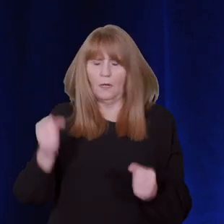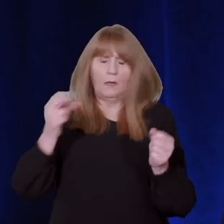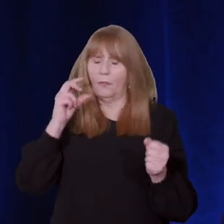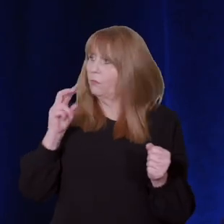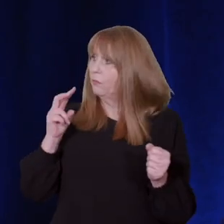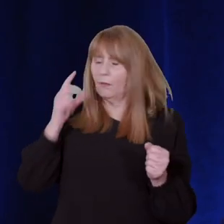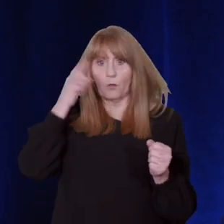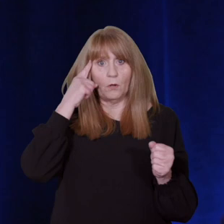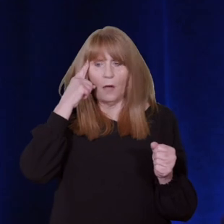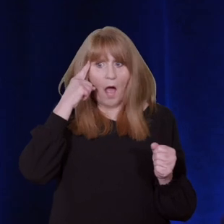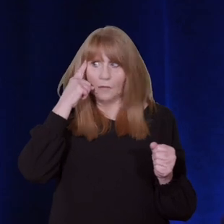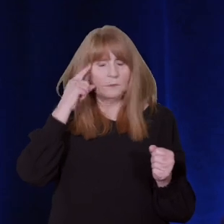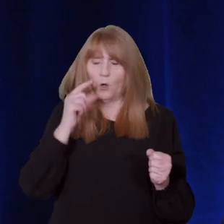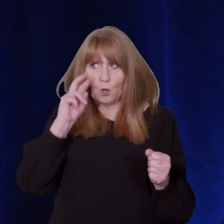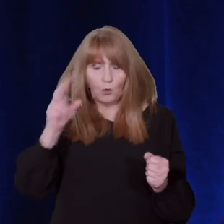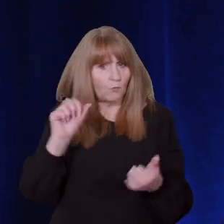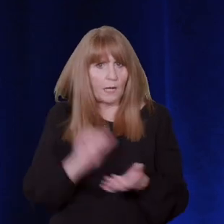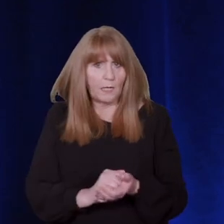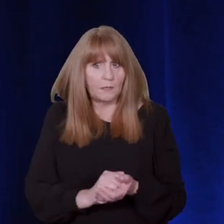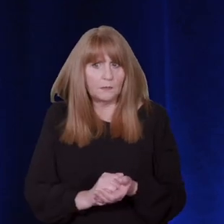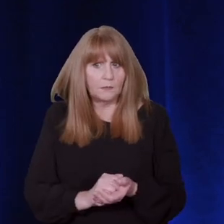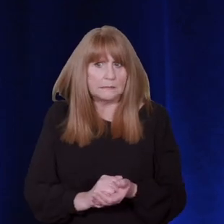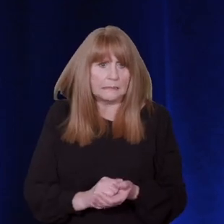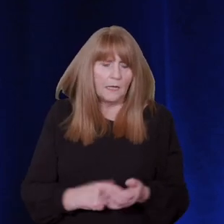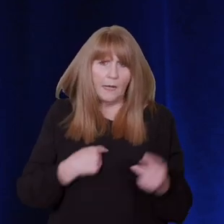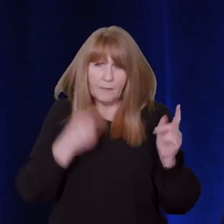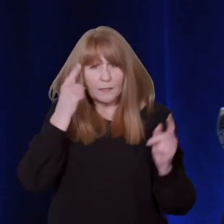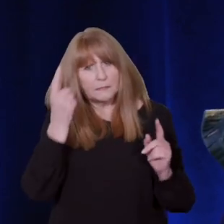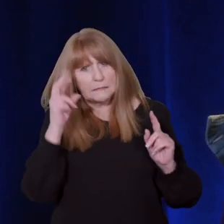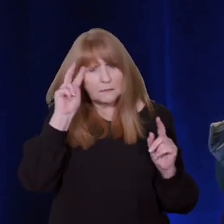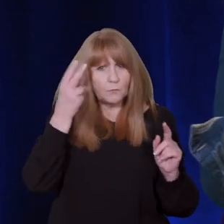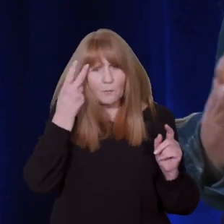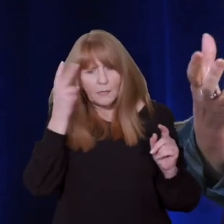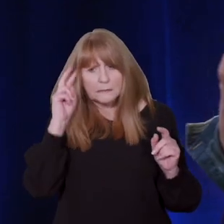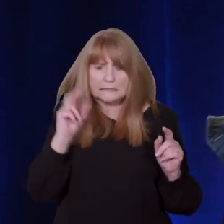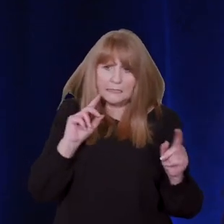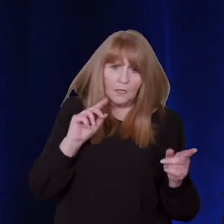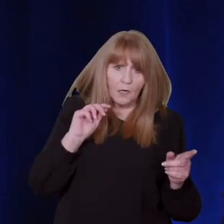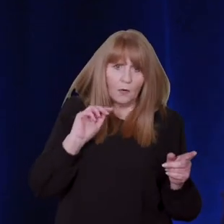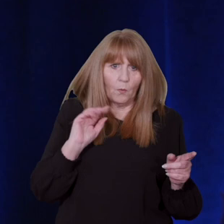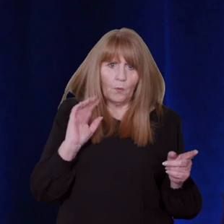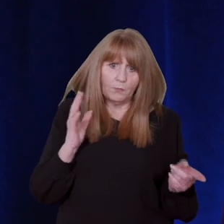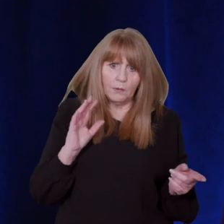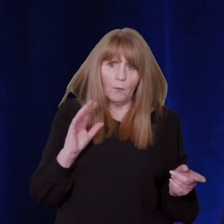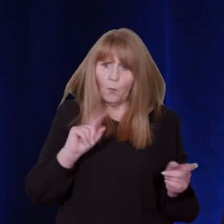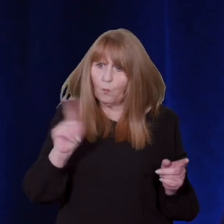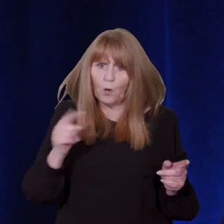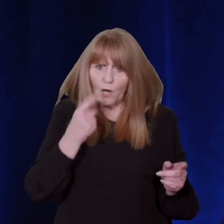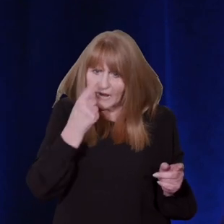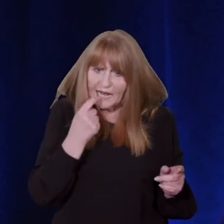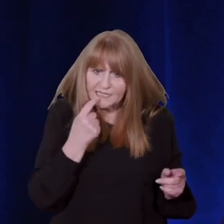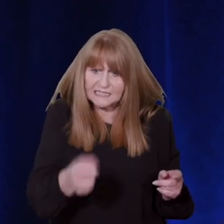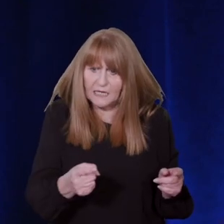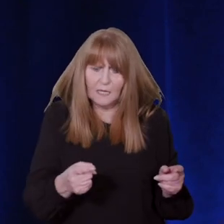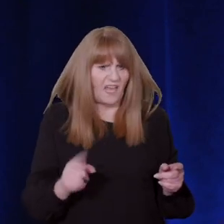trying to talk myself out of it, all the while I'm wondering, what will I say? All the while I'm thinking, could I even begin to help someone in that